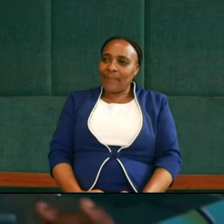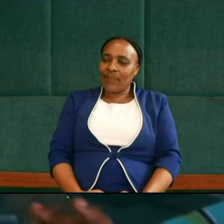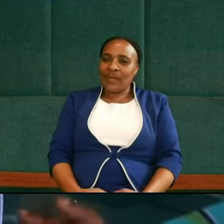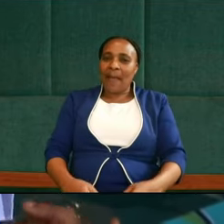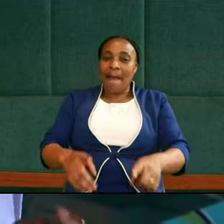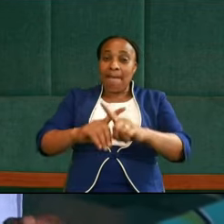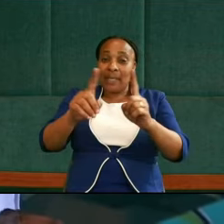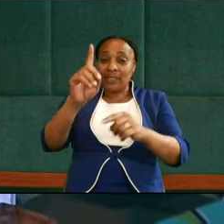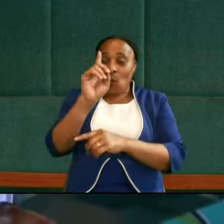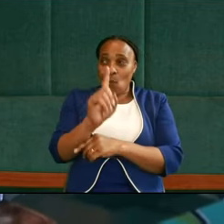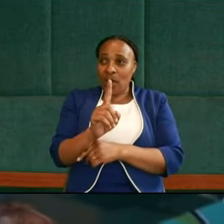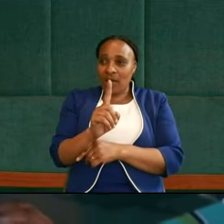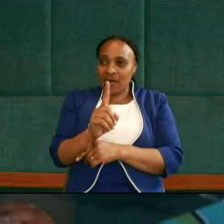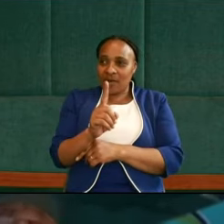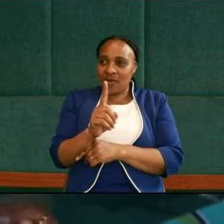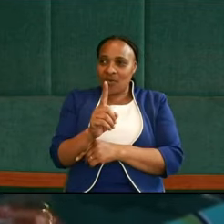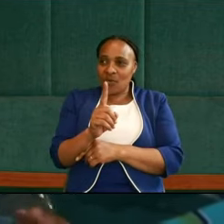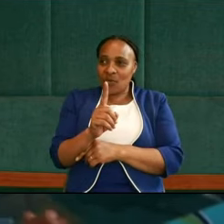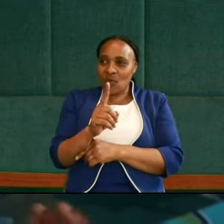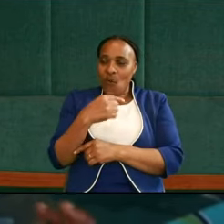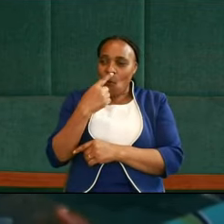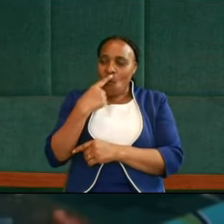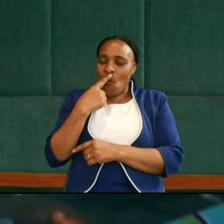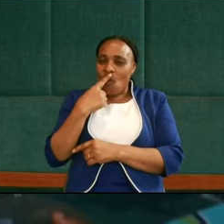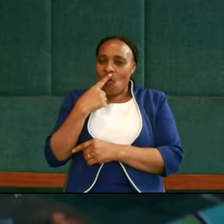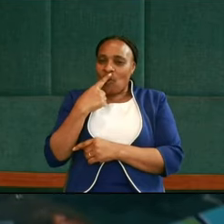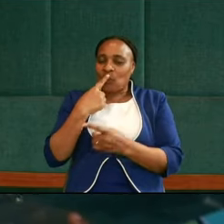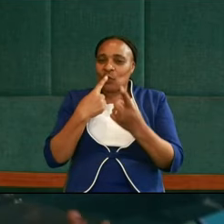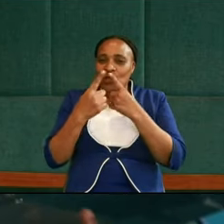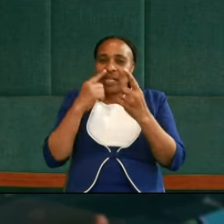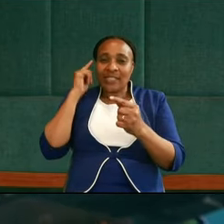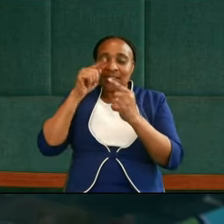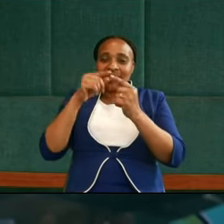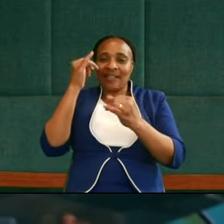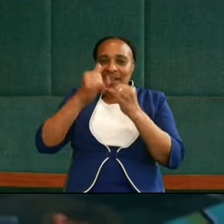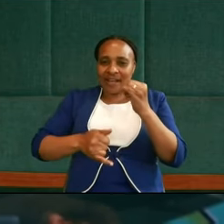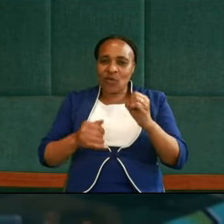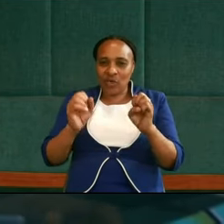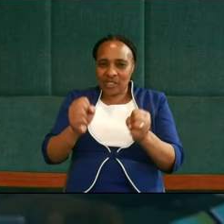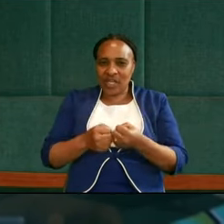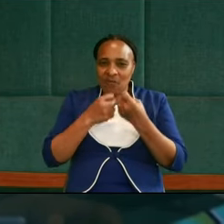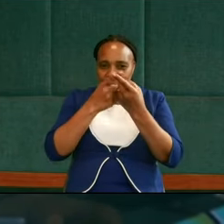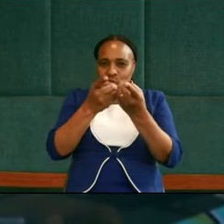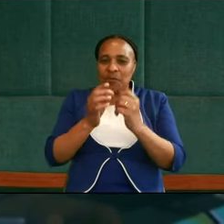But the one who stands them to the end will be saved.